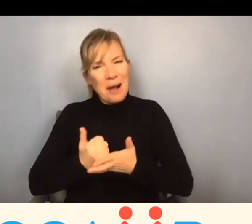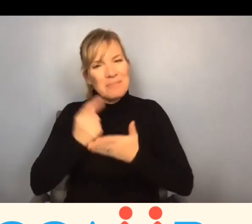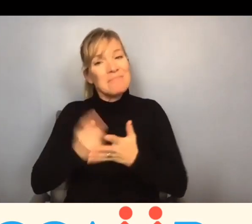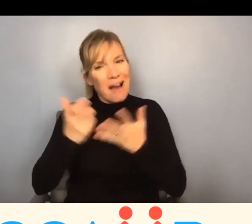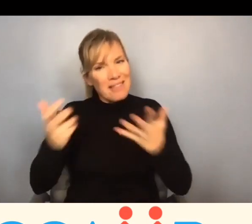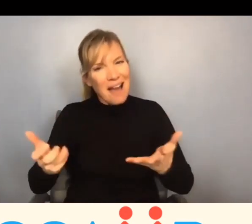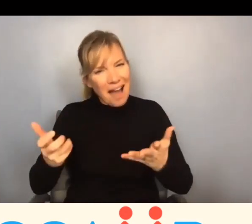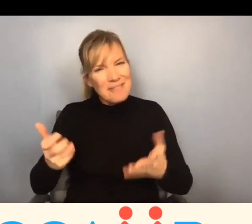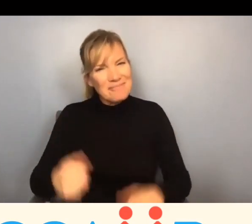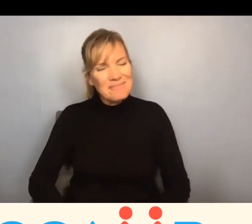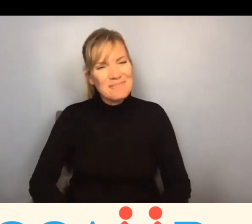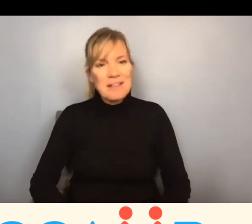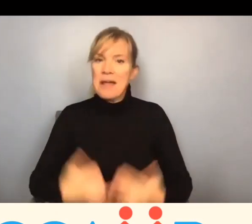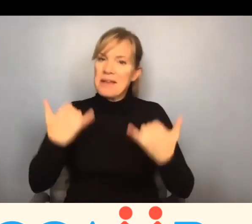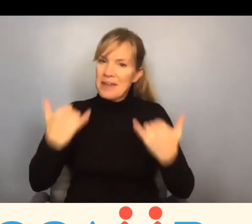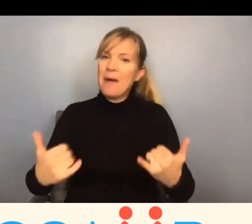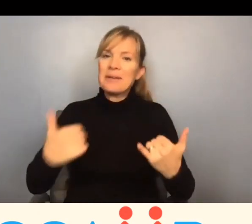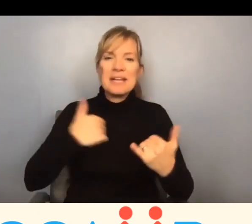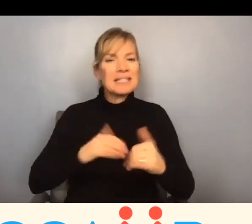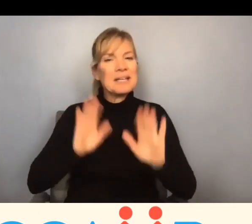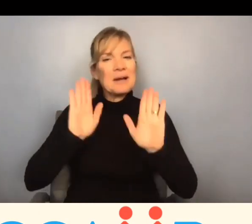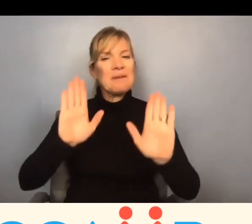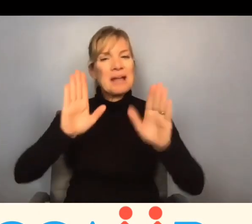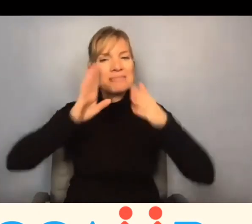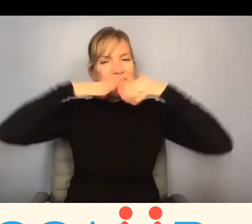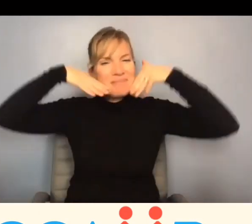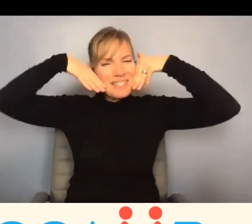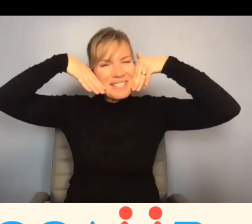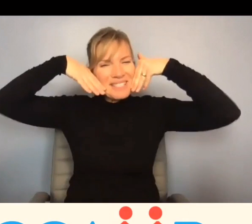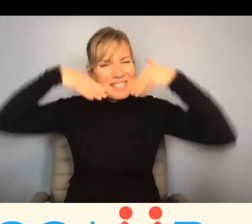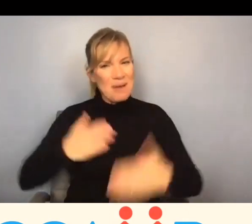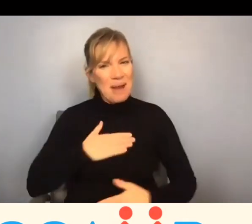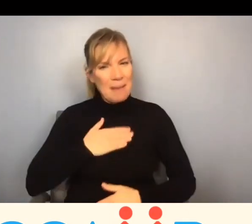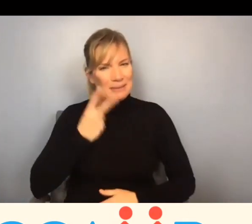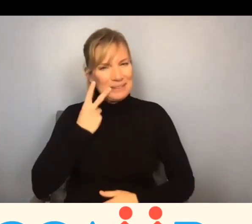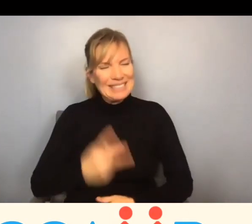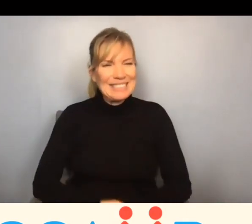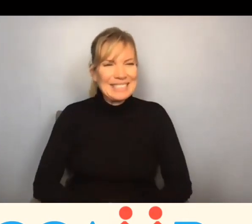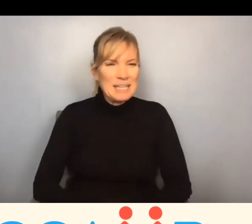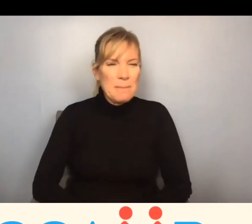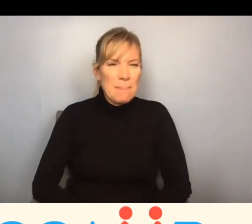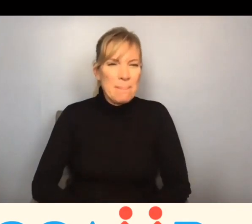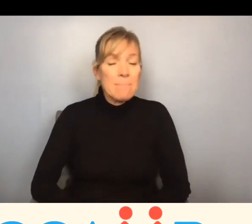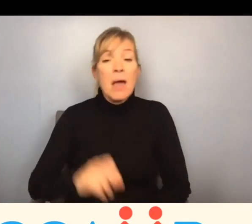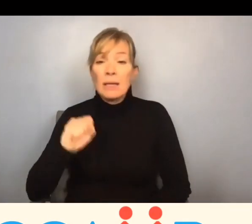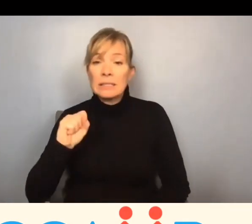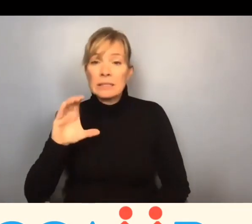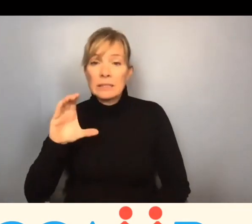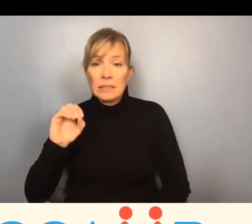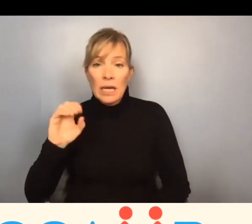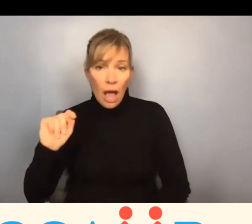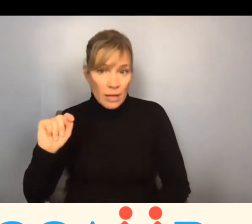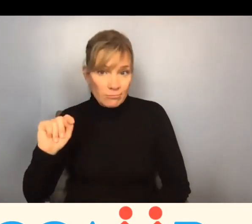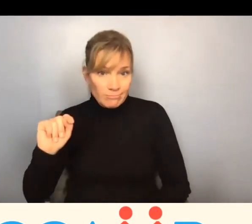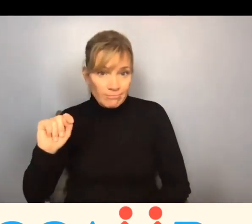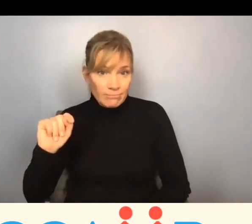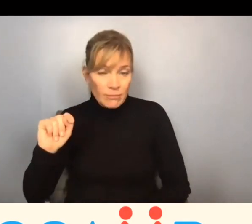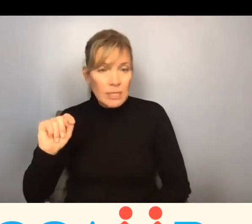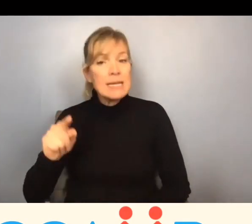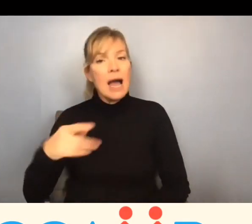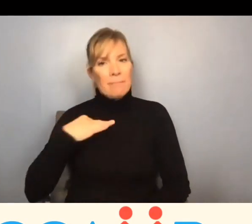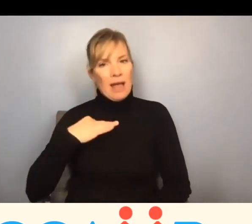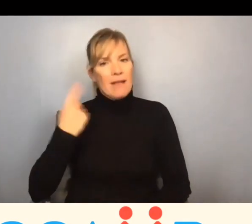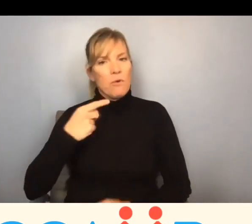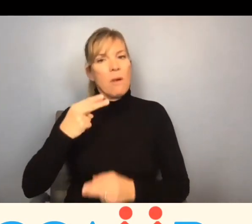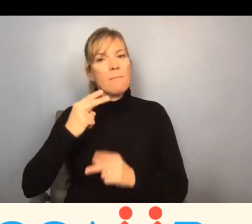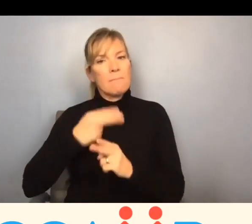lot, and now he has a great smile. So we were happy about that. Scott applied for a mini